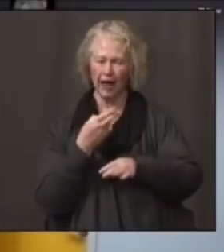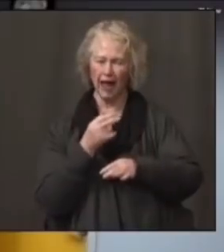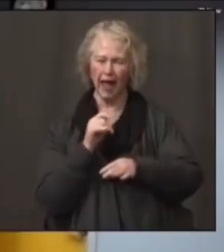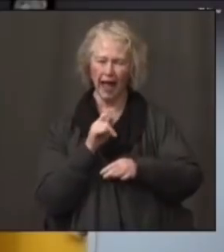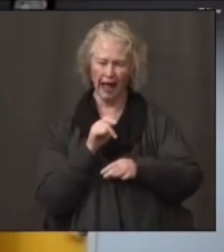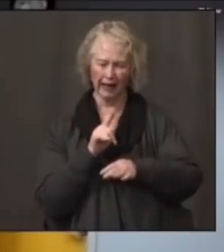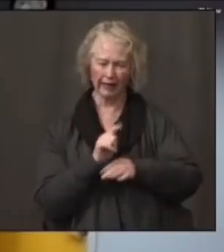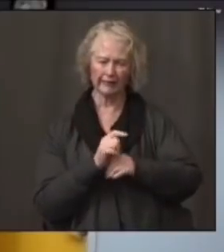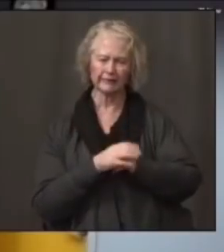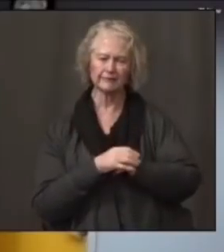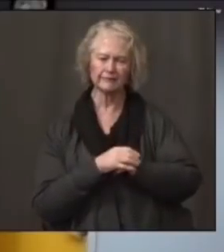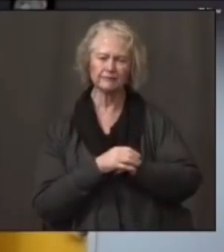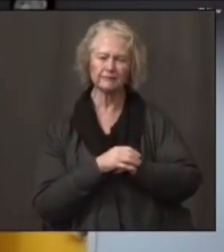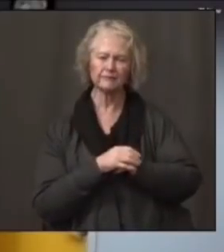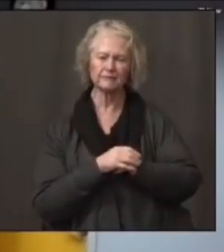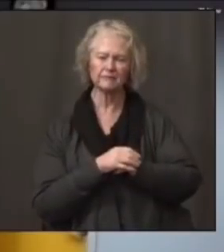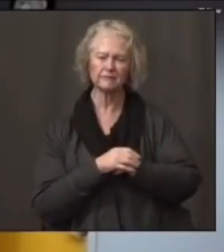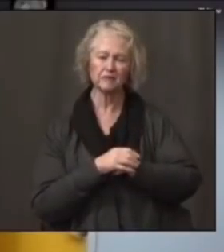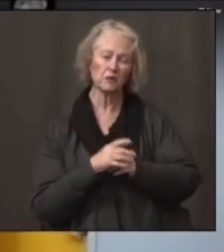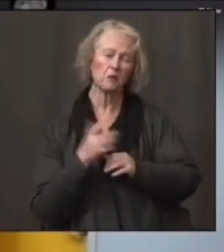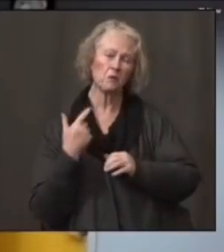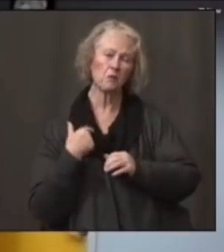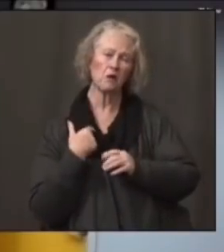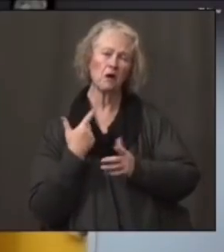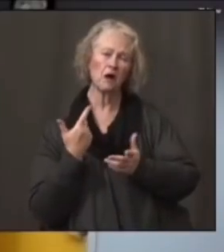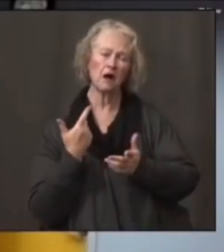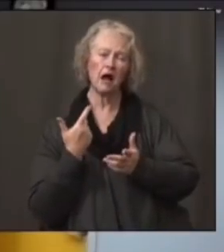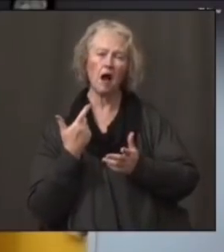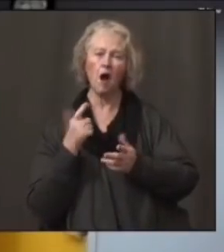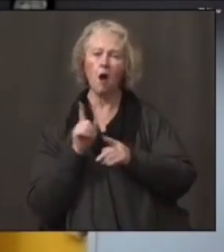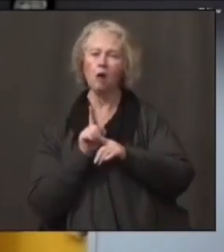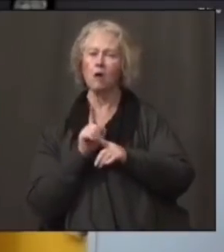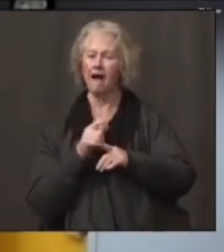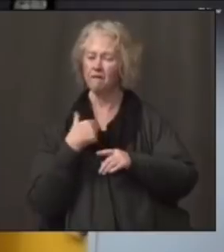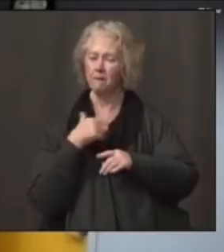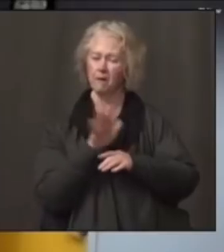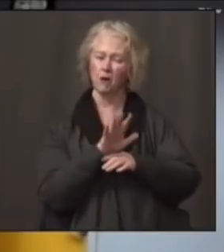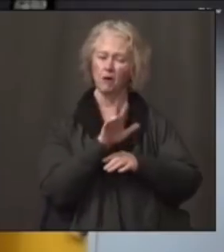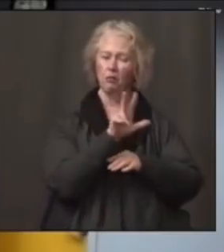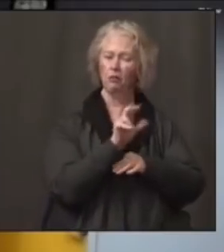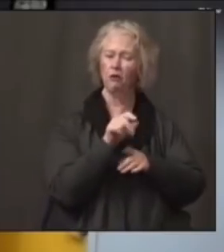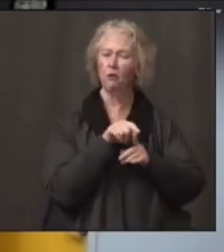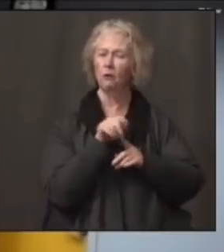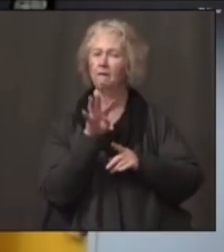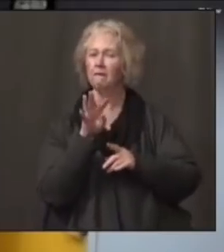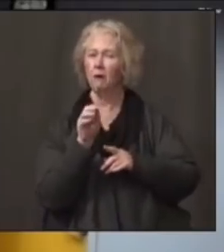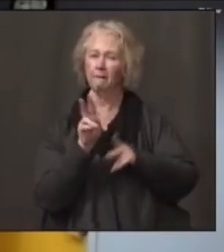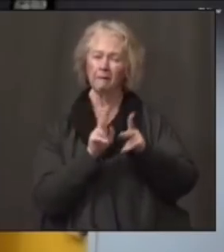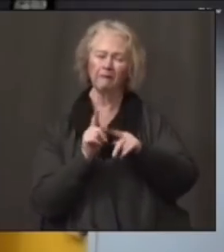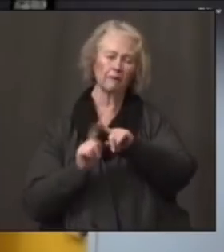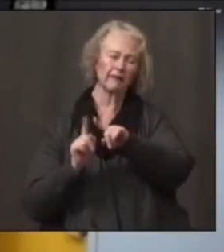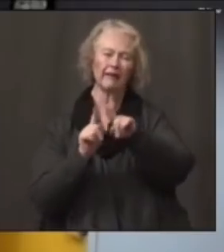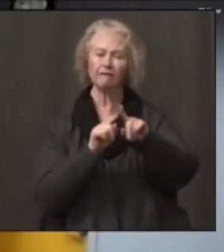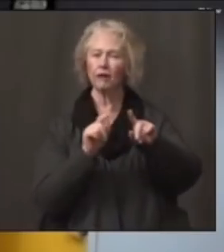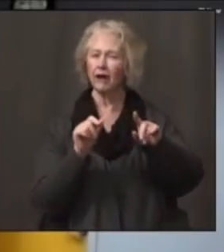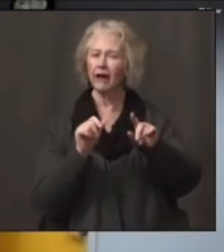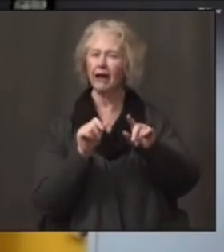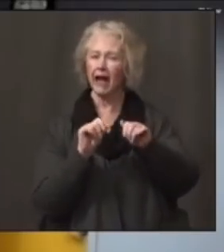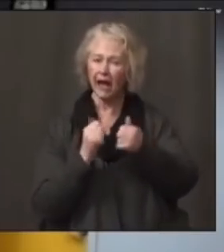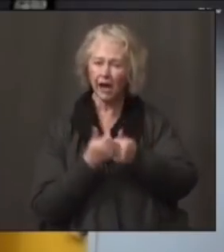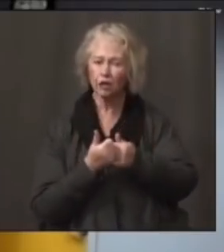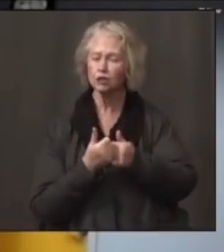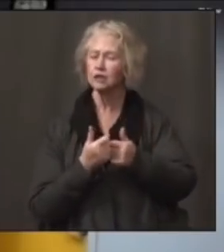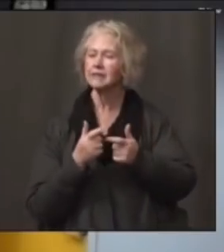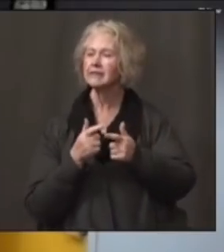pre-COVID, we used to have 30 to 40 individuals from all the various state agencies and our utilities inside the